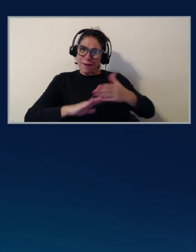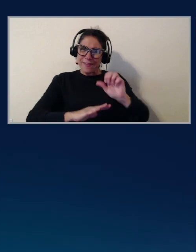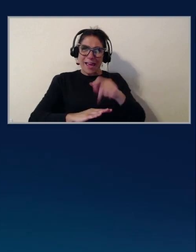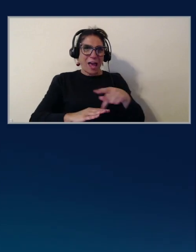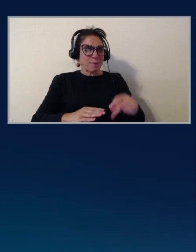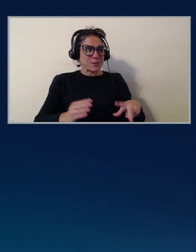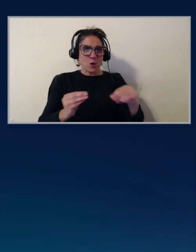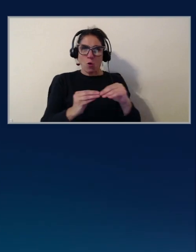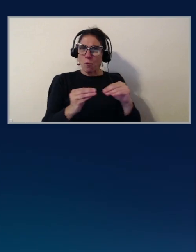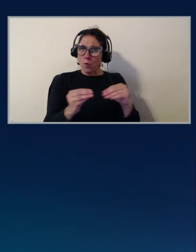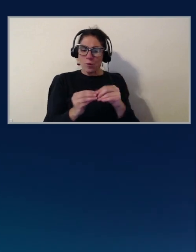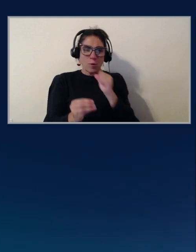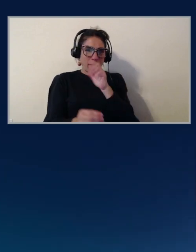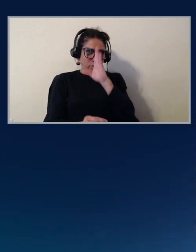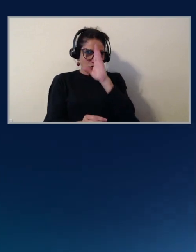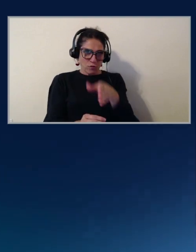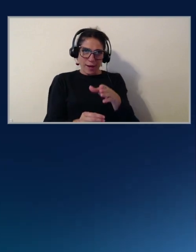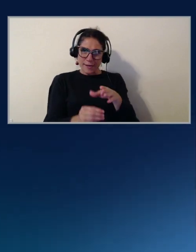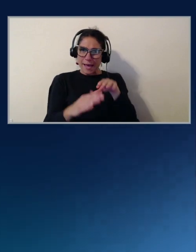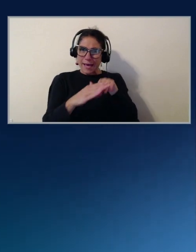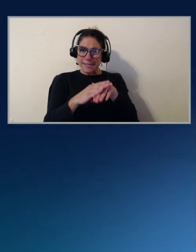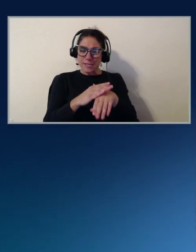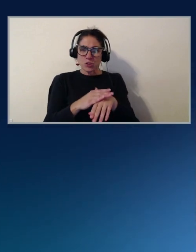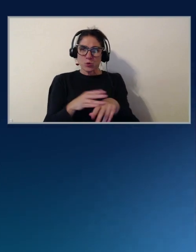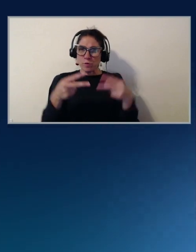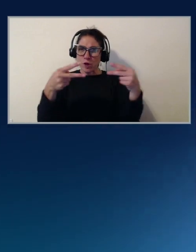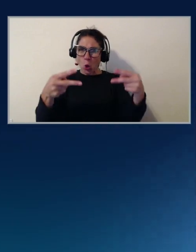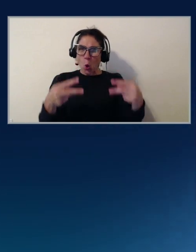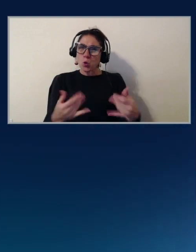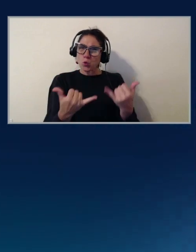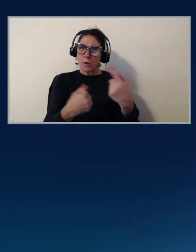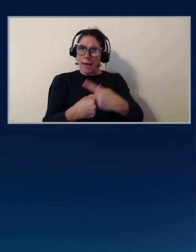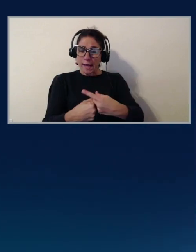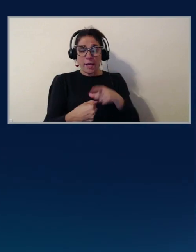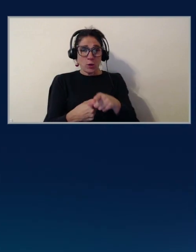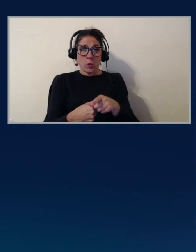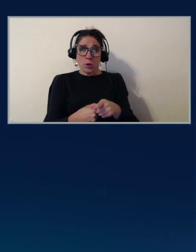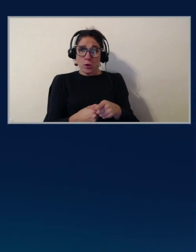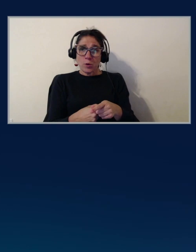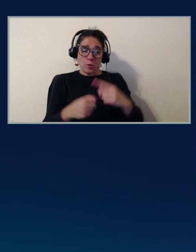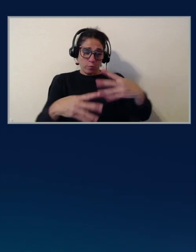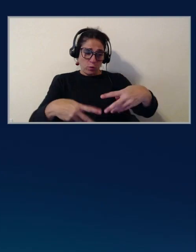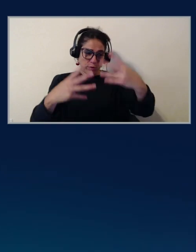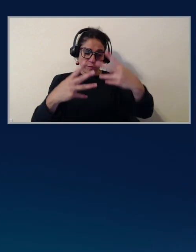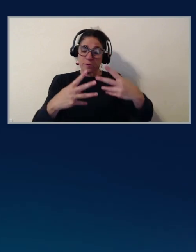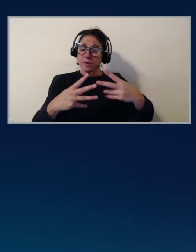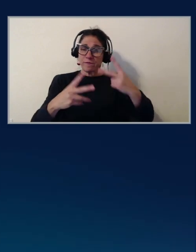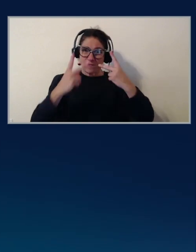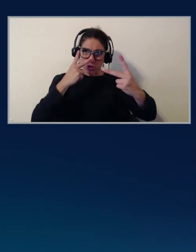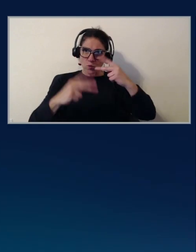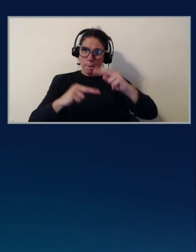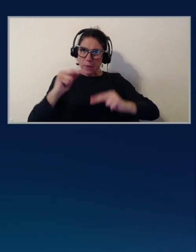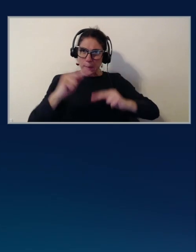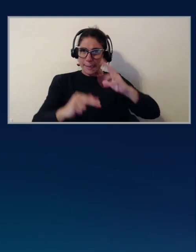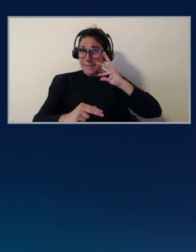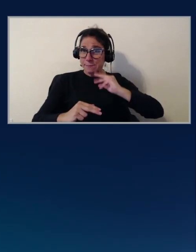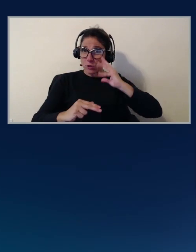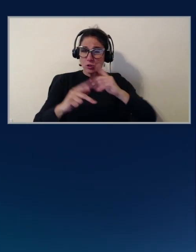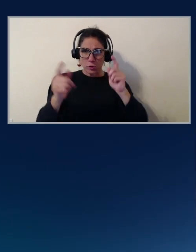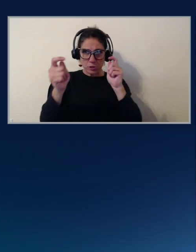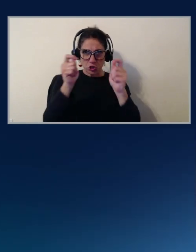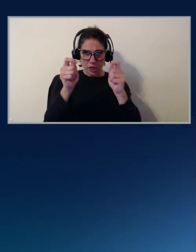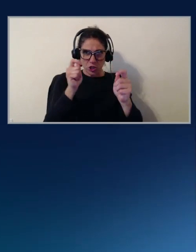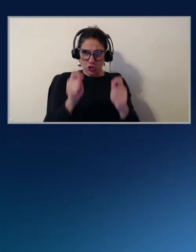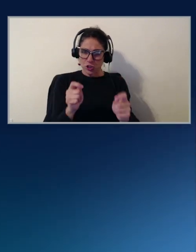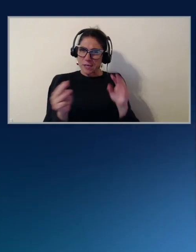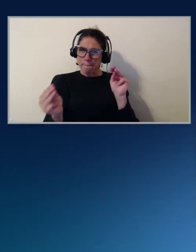don't have direct access to the code today. You do come to our visual building experience so that you can make changes and